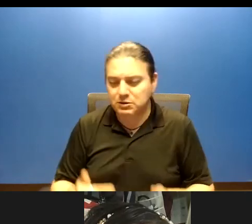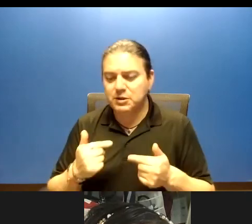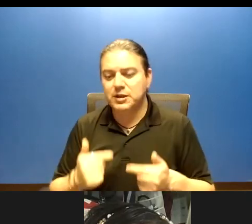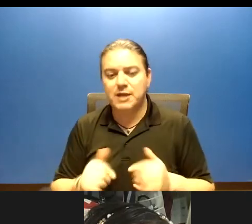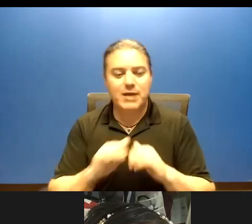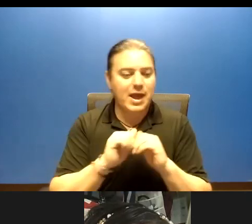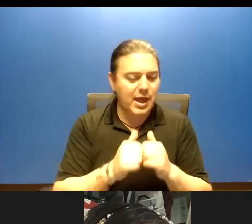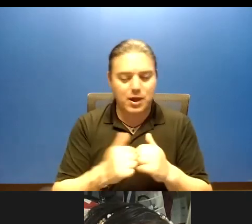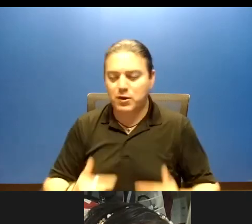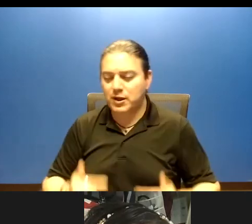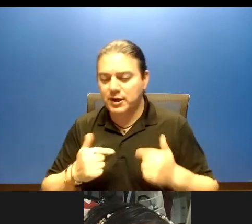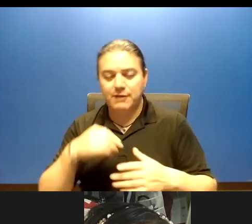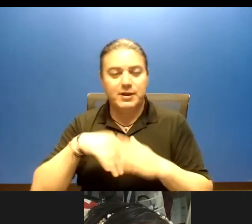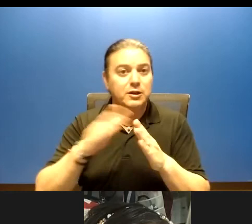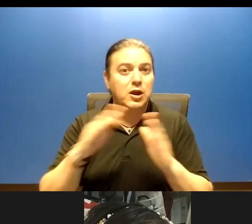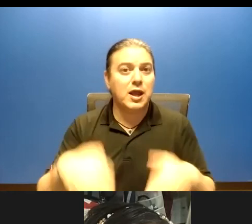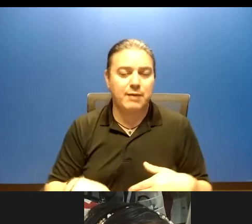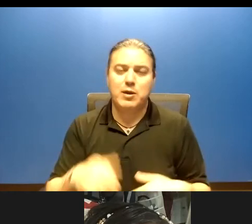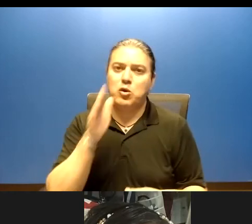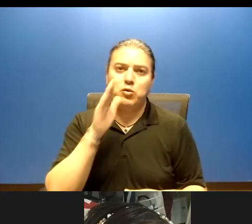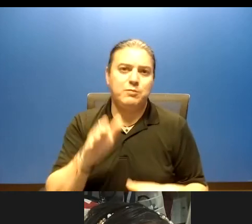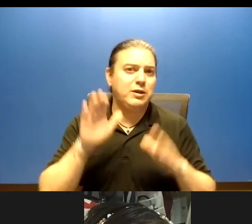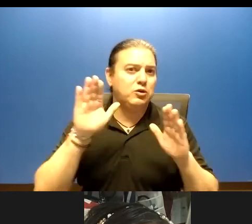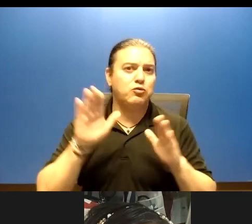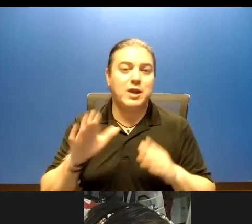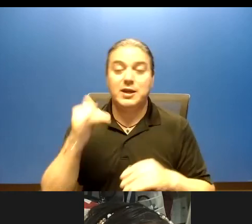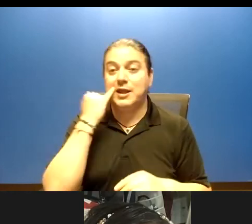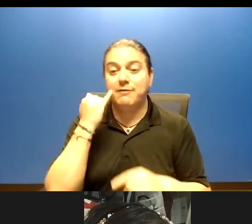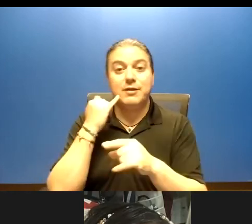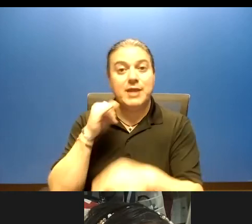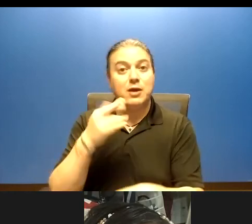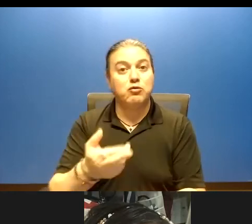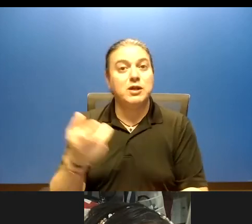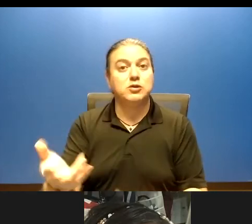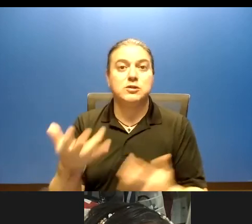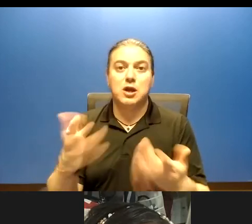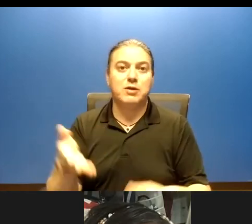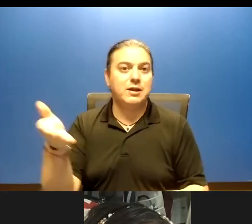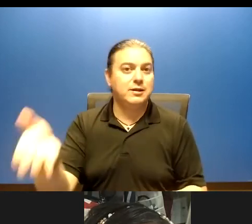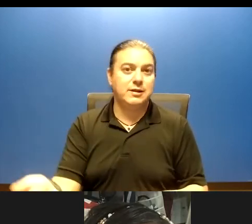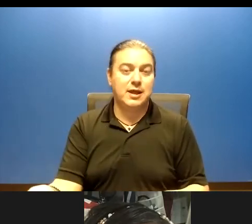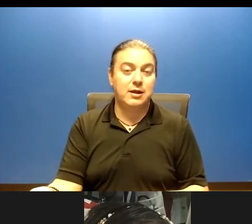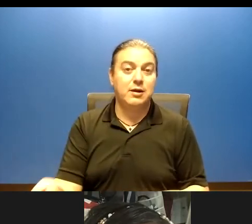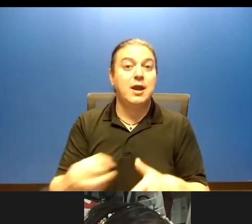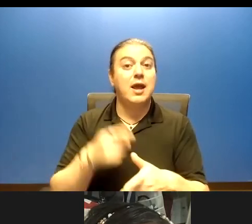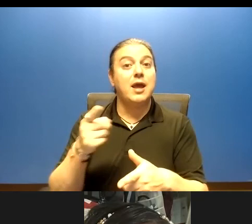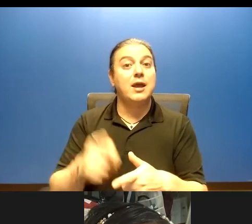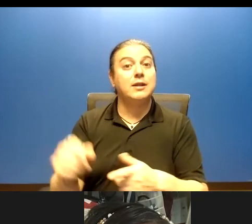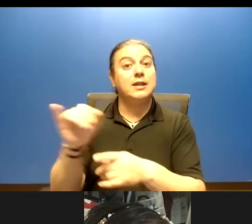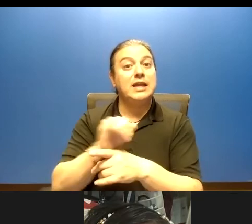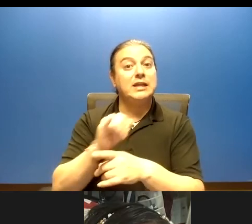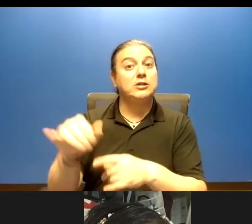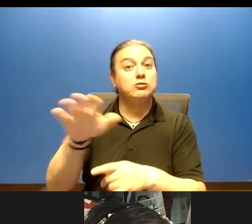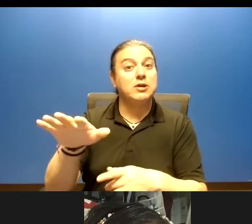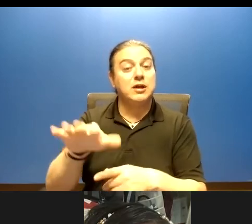going to live in your home, it would be really great if this was a resource that was available so that the industry could take advantage of having an